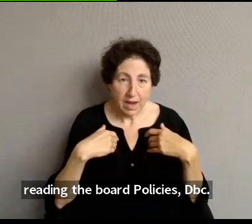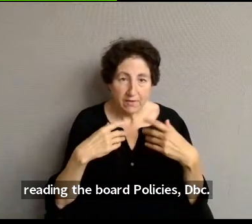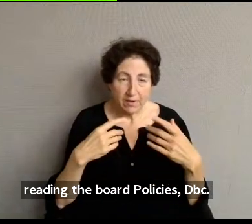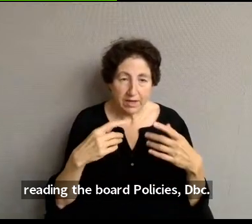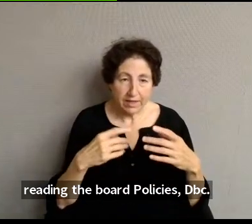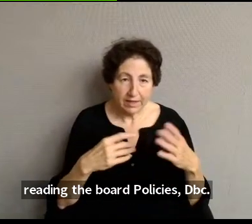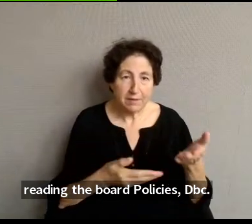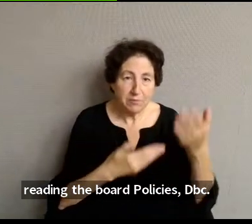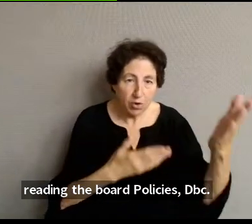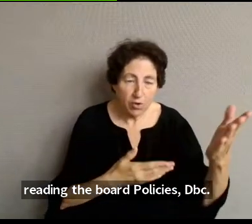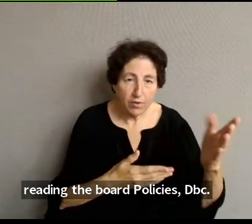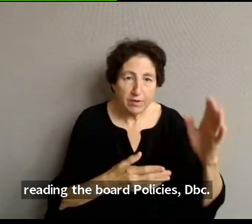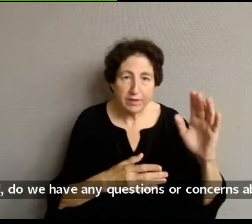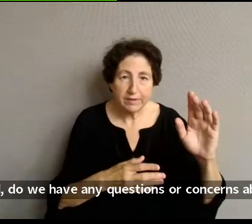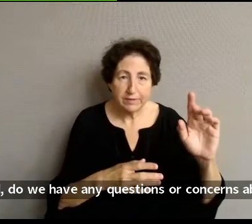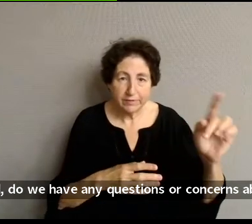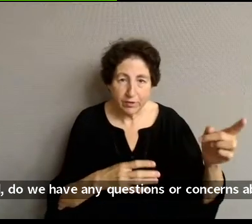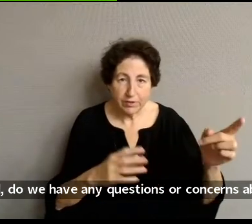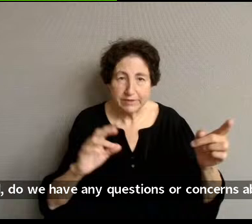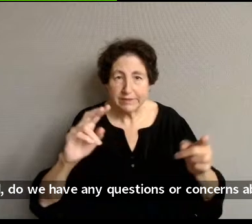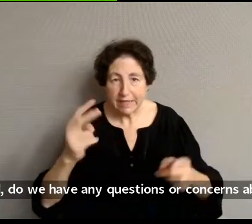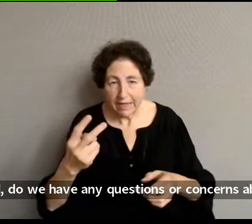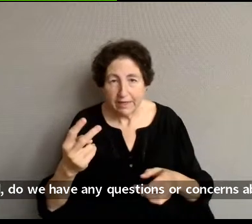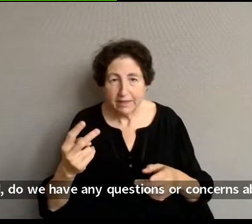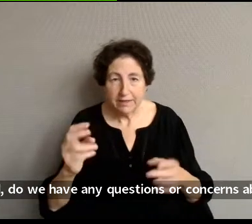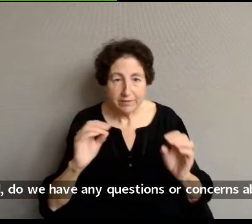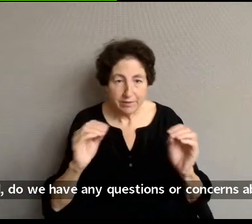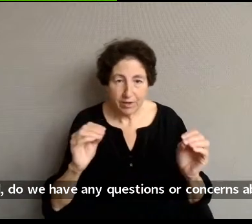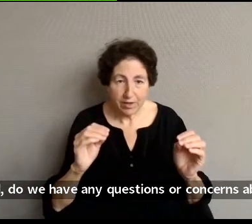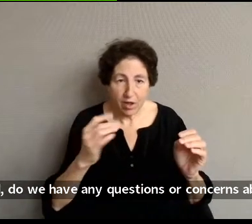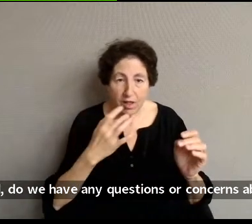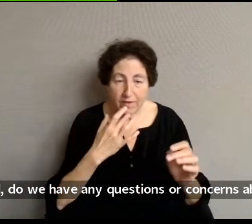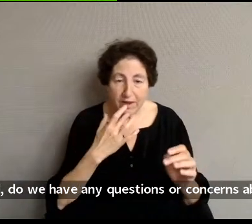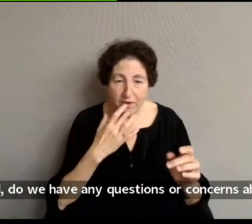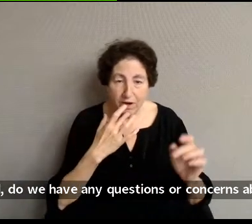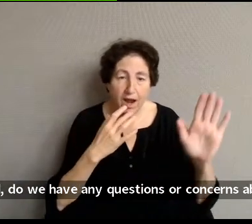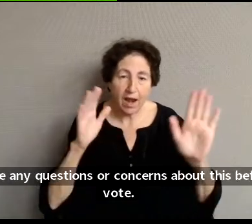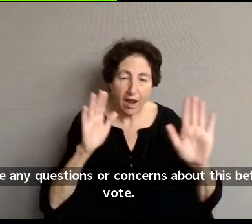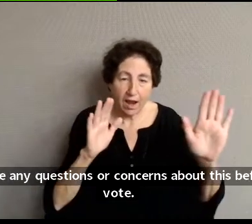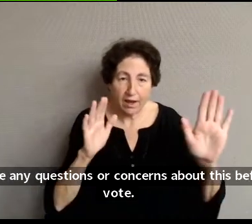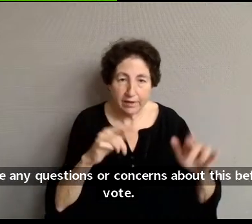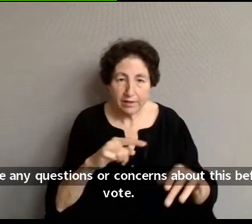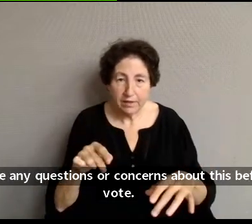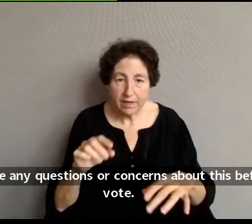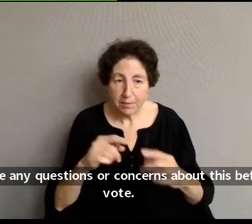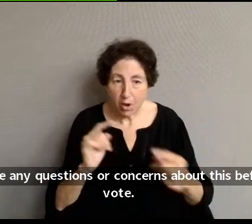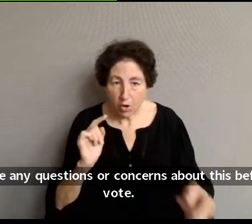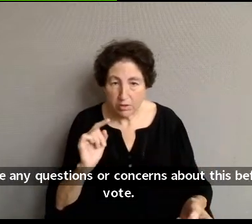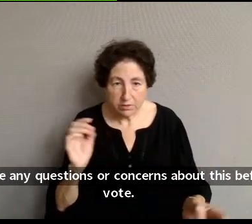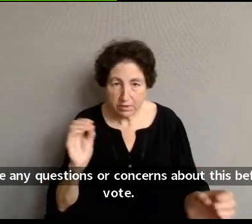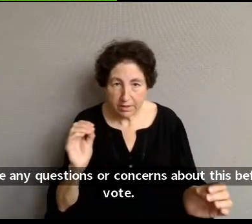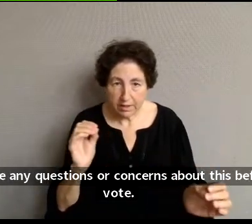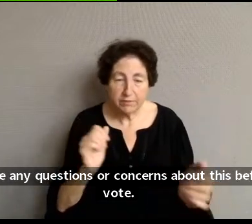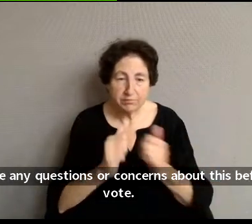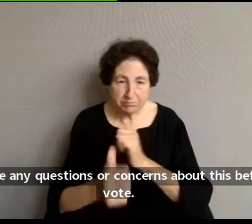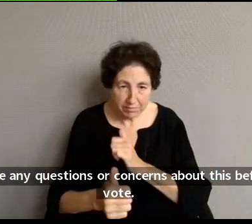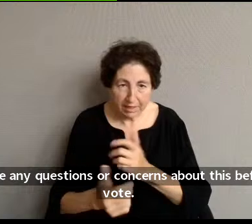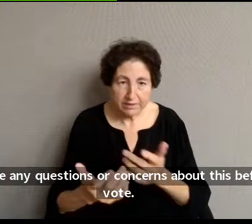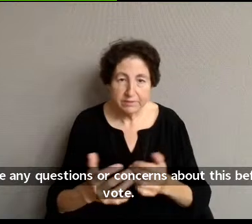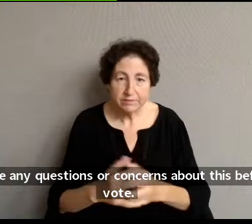questions or concerns about this before we vote? Okay, all in favor? Aye. All opposed? Motion